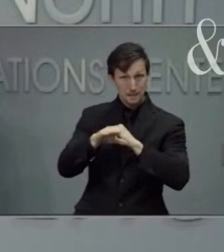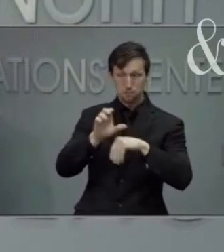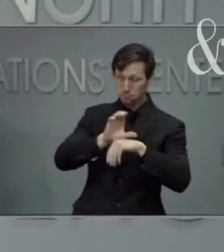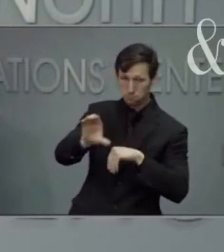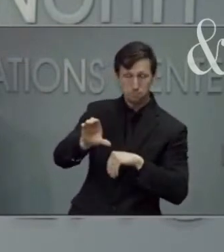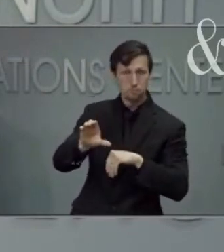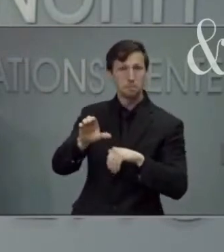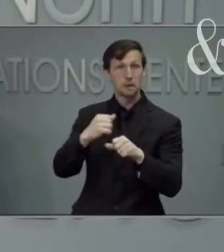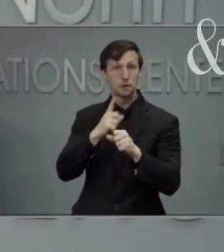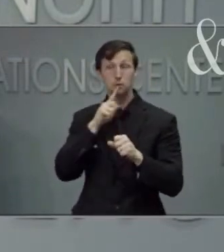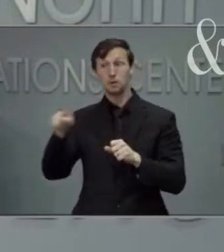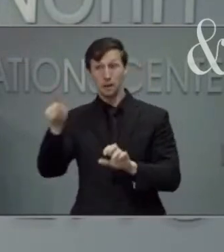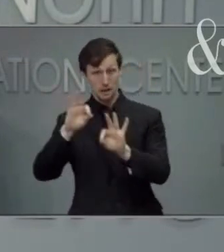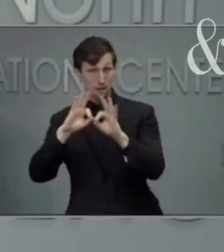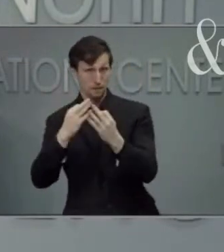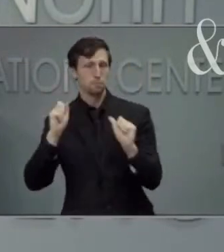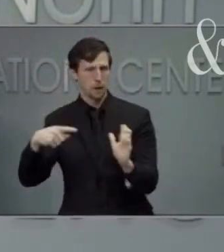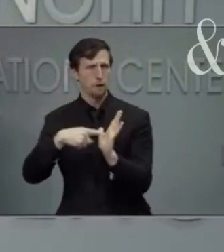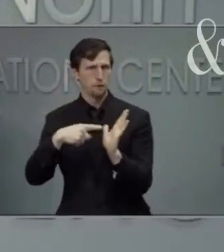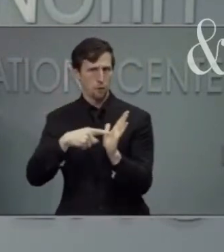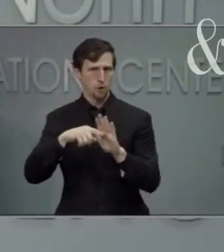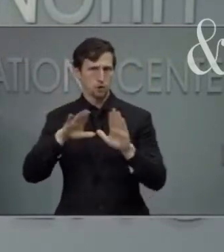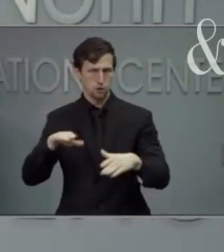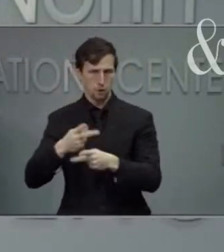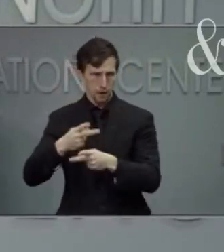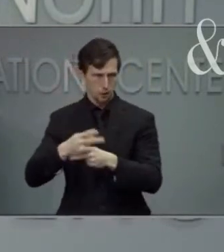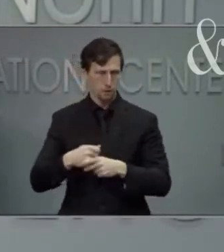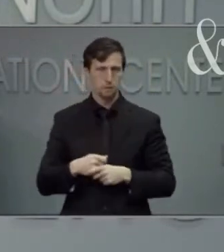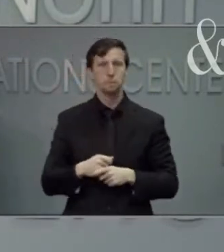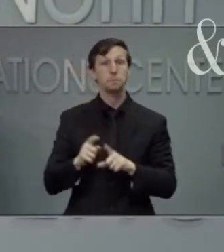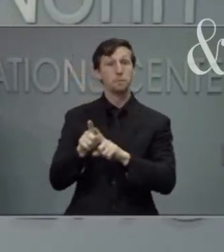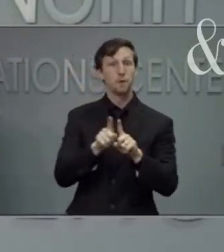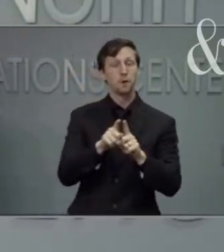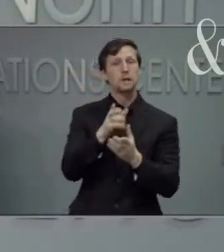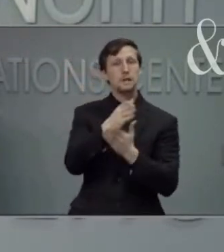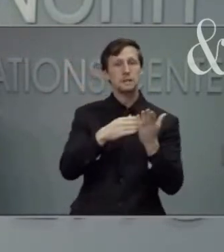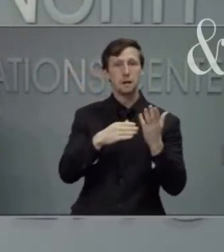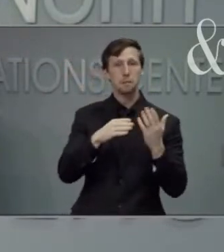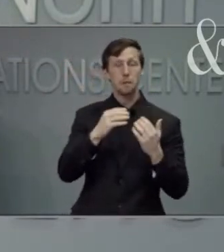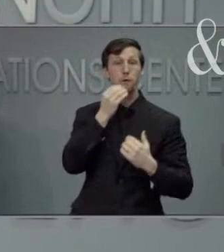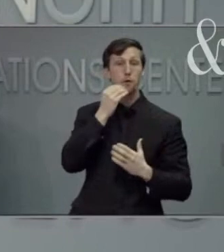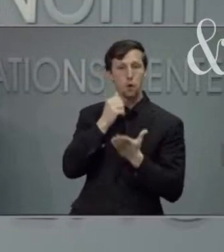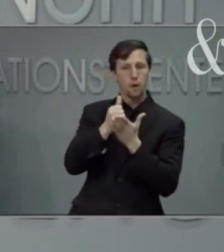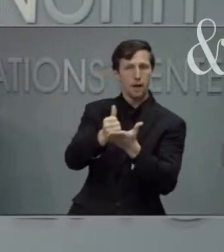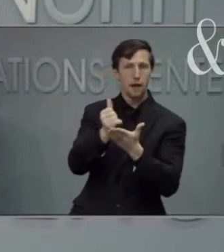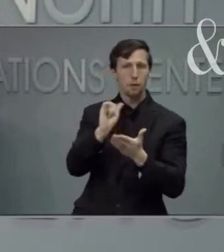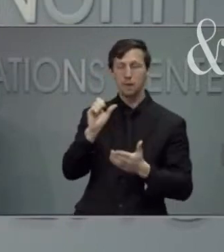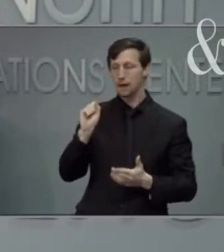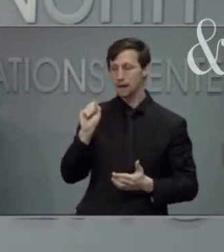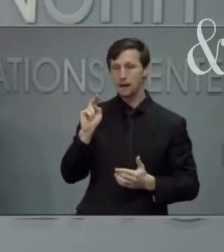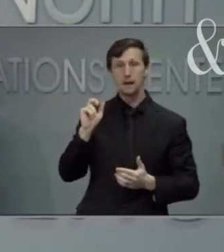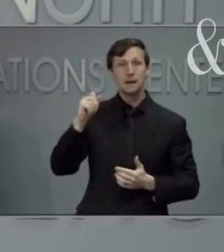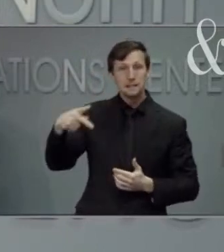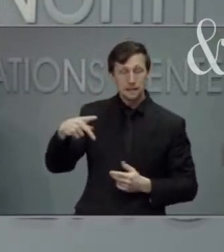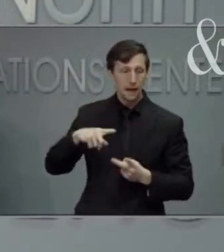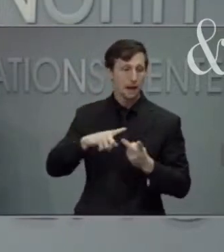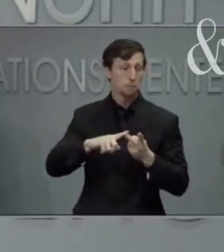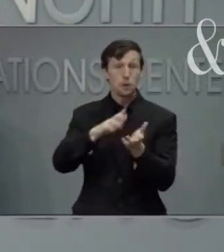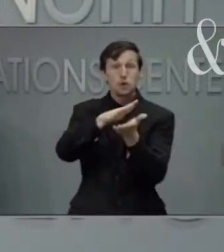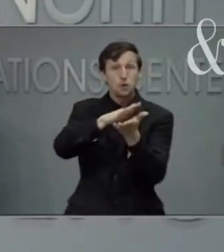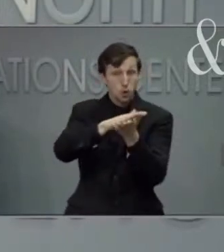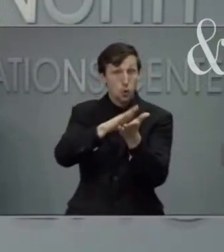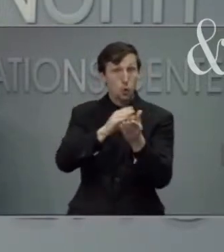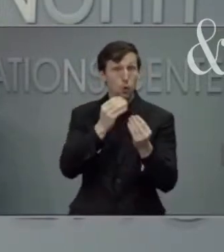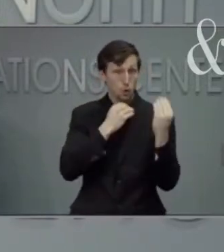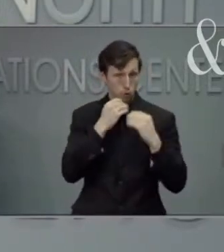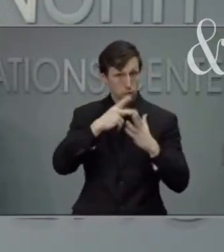to our families. It also includes funding for food assistance, such as SNAP and school nutrition, as